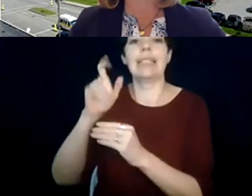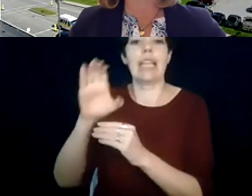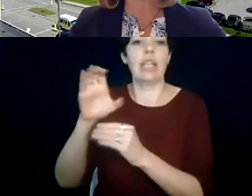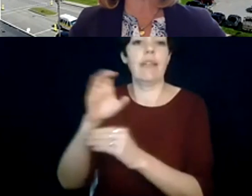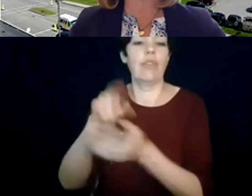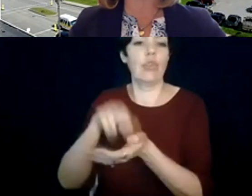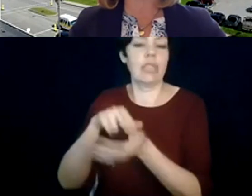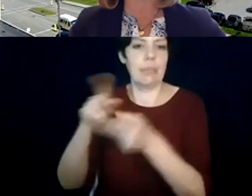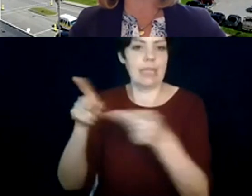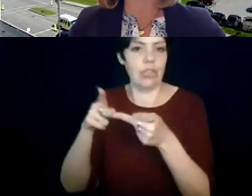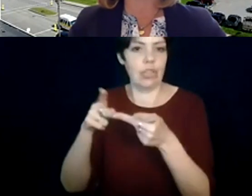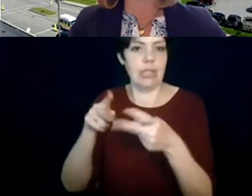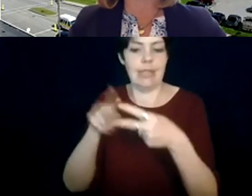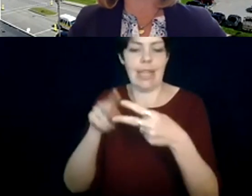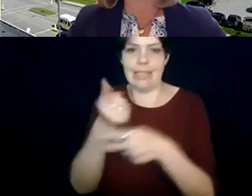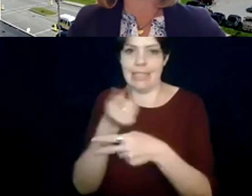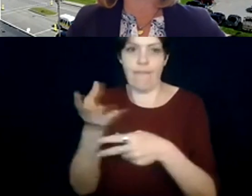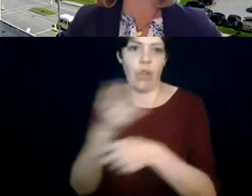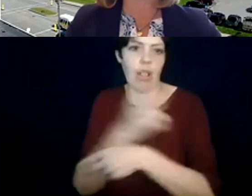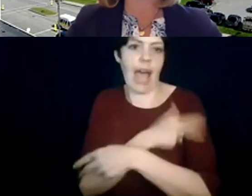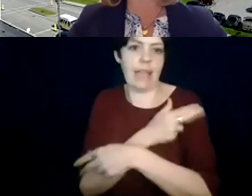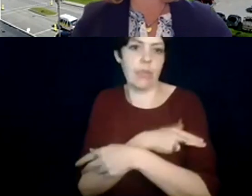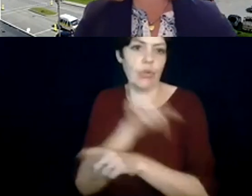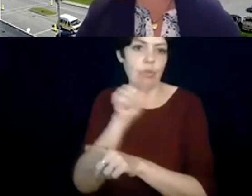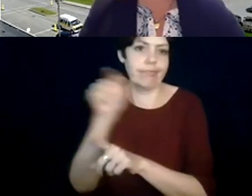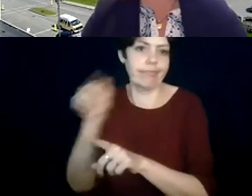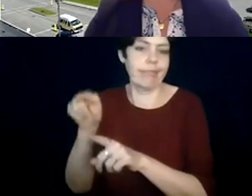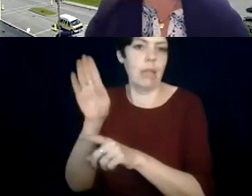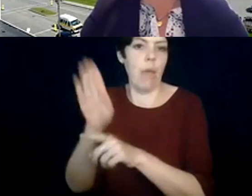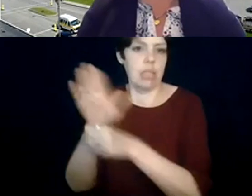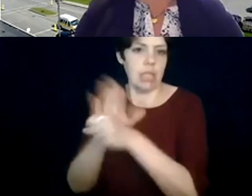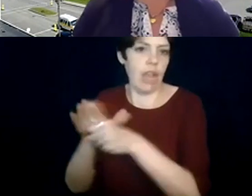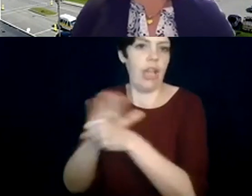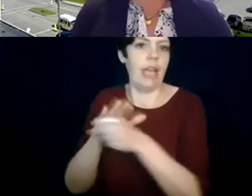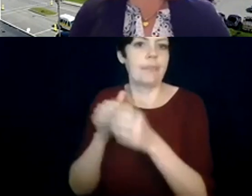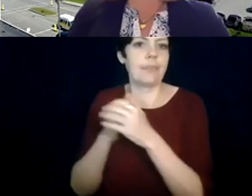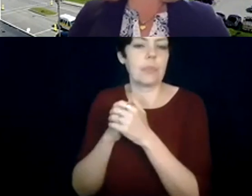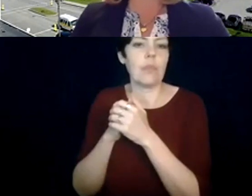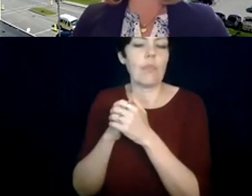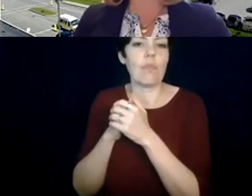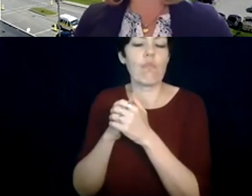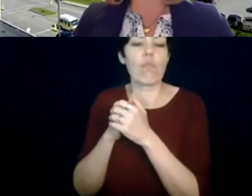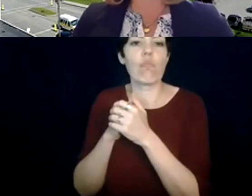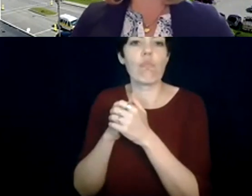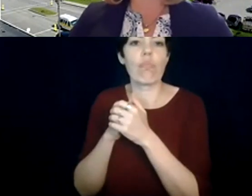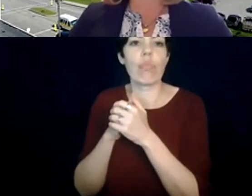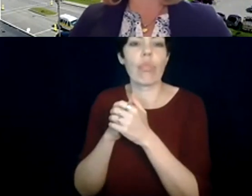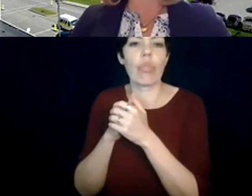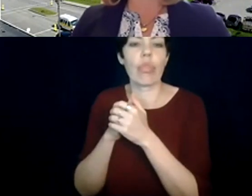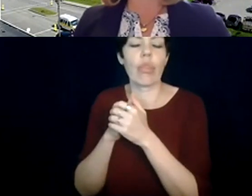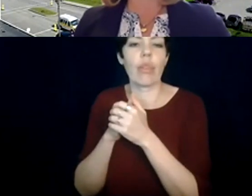Hospital and Medical Center, Milton Hospital, Beth Israel Deaconess Medical Center, New England Baptist Hospital, and the Visiting